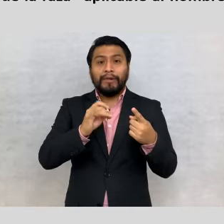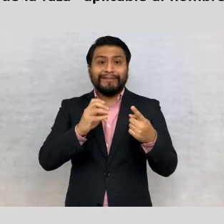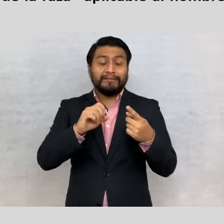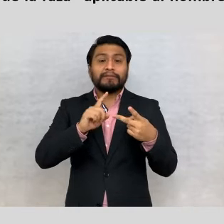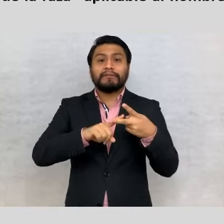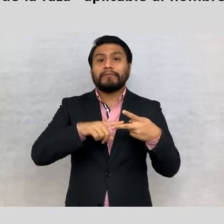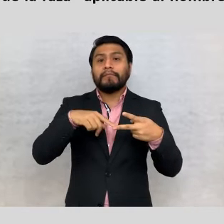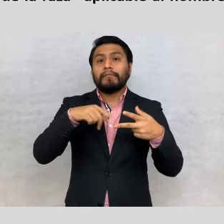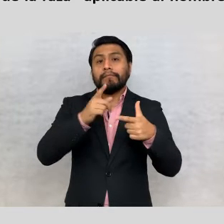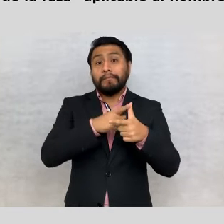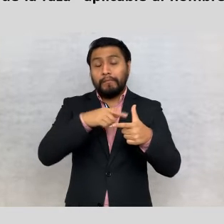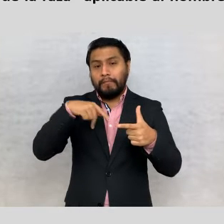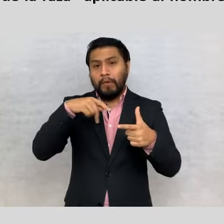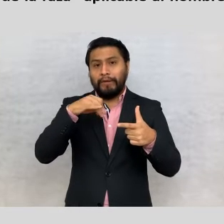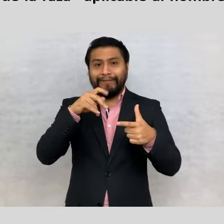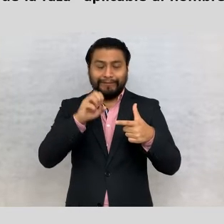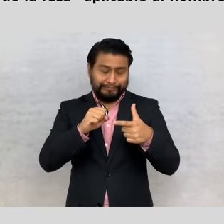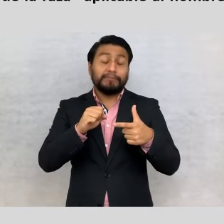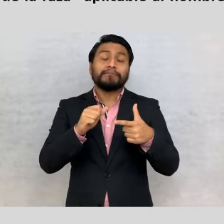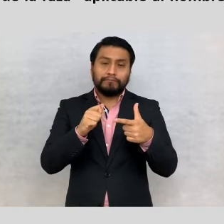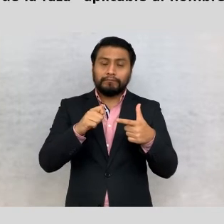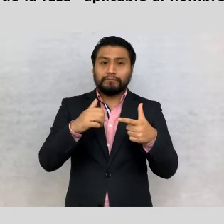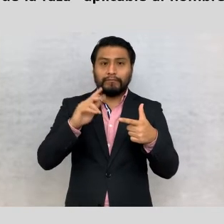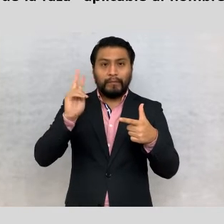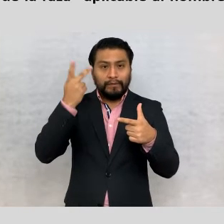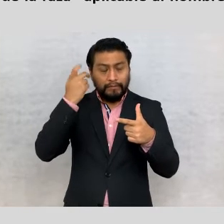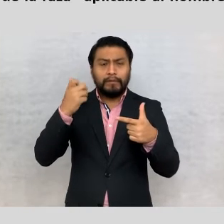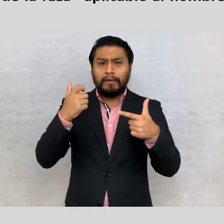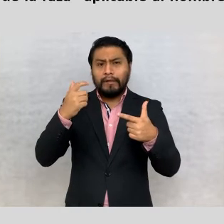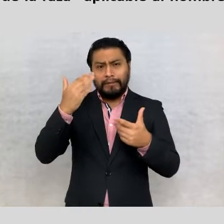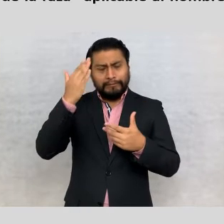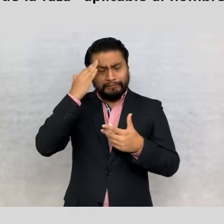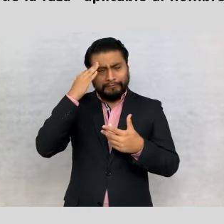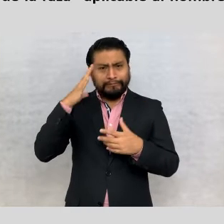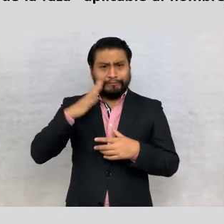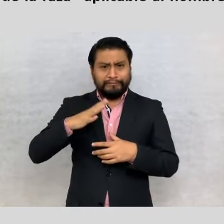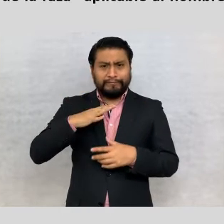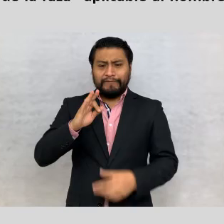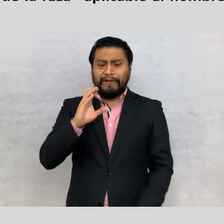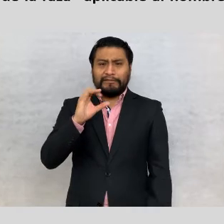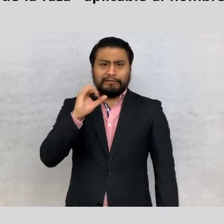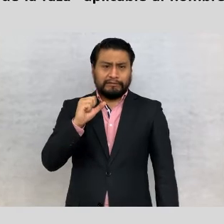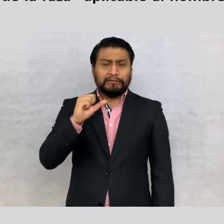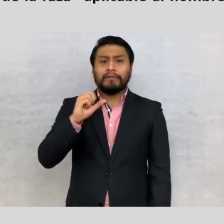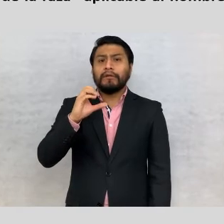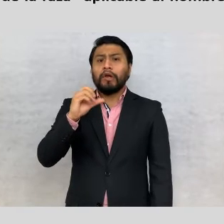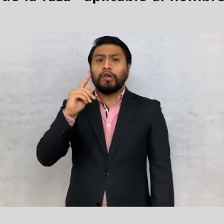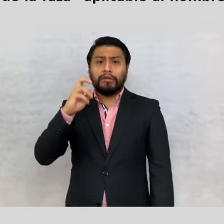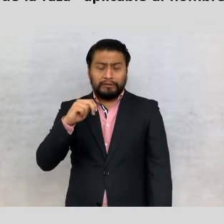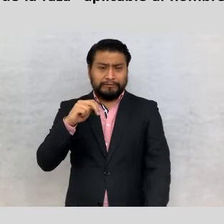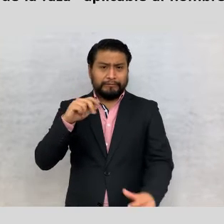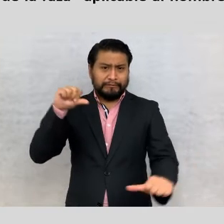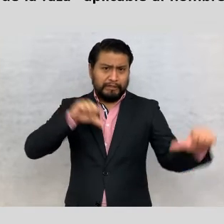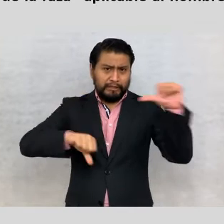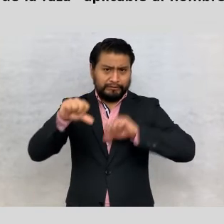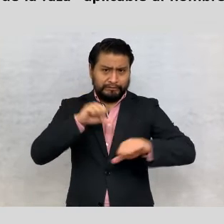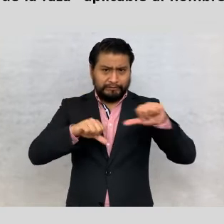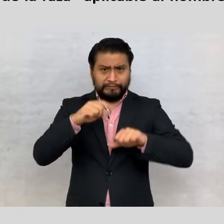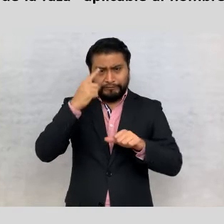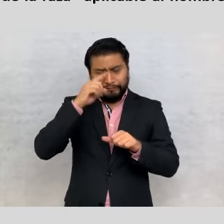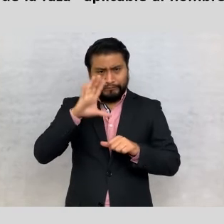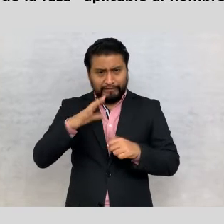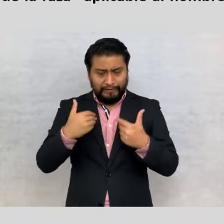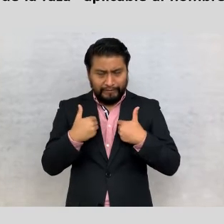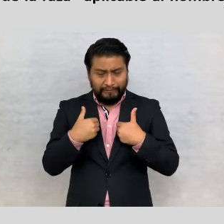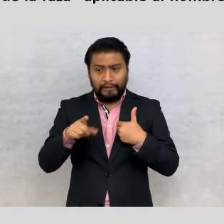We know it's a discipline enunciated by Francis Galton as a science of the cultivation of the race